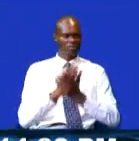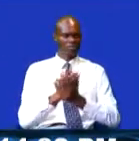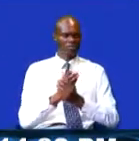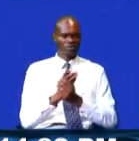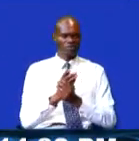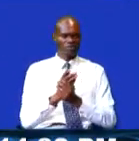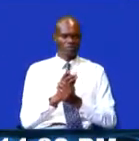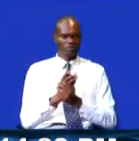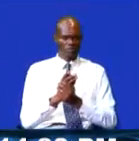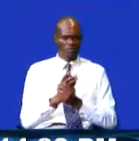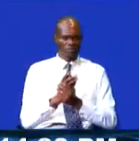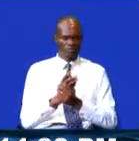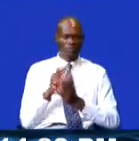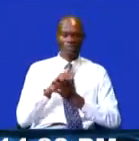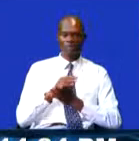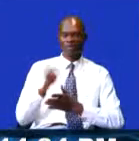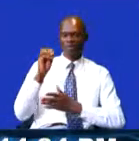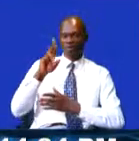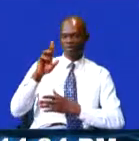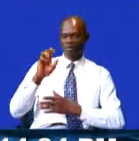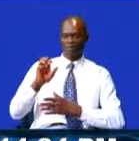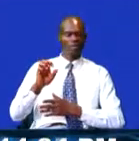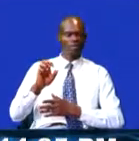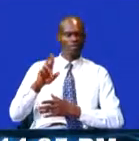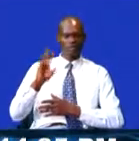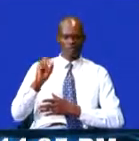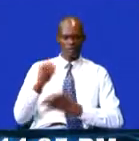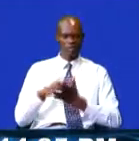I'm a CIA by the